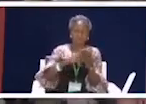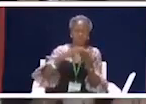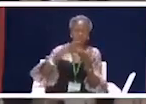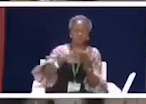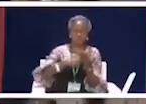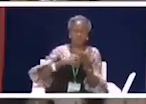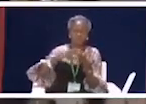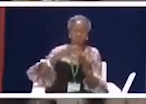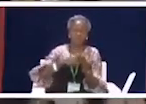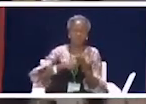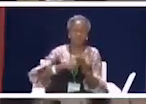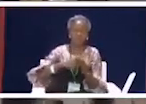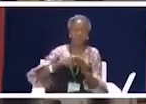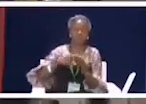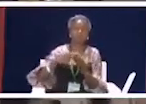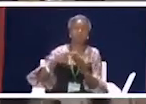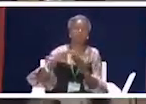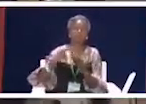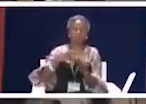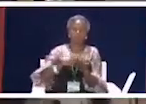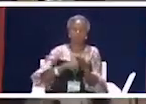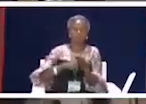holy, holy, holy.